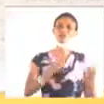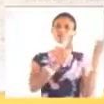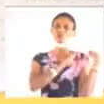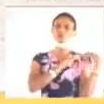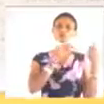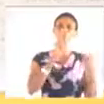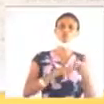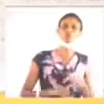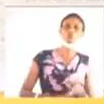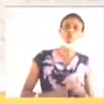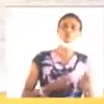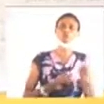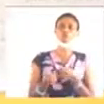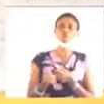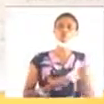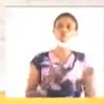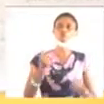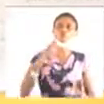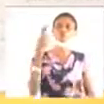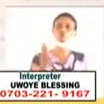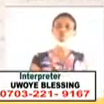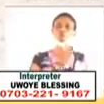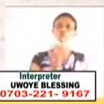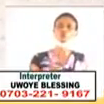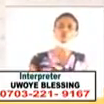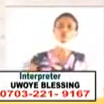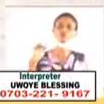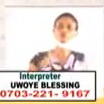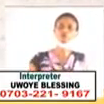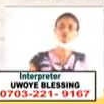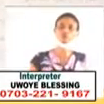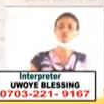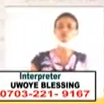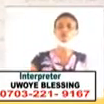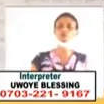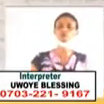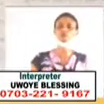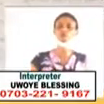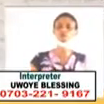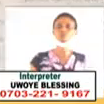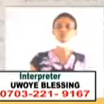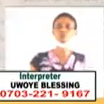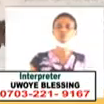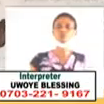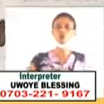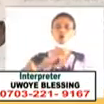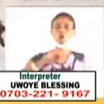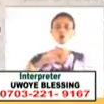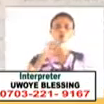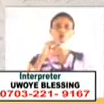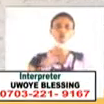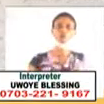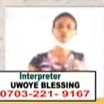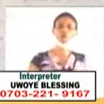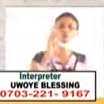behaviors of drug addicts, let's quickly look at the preventive measures